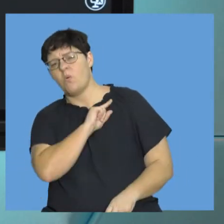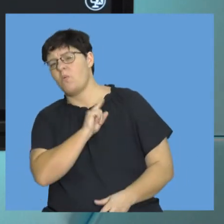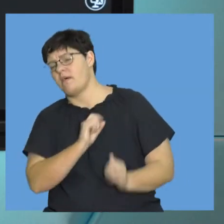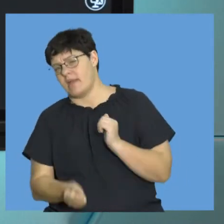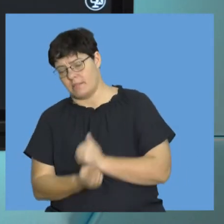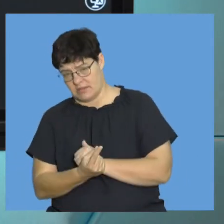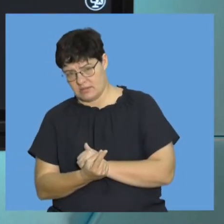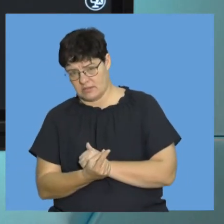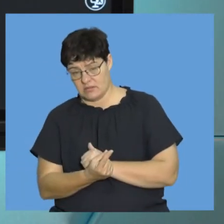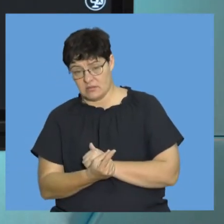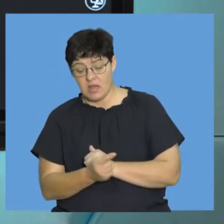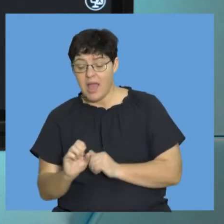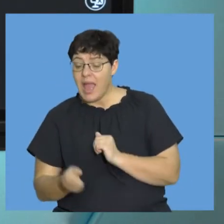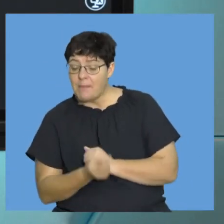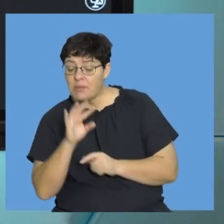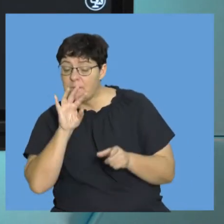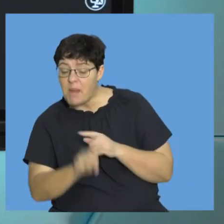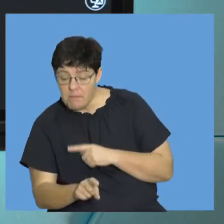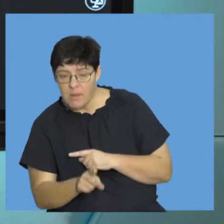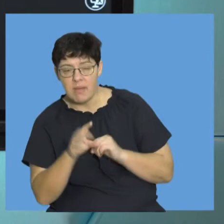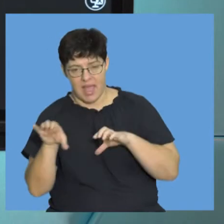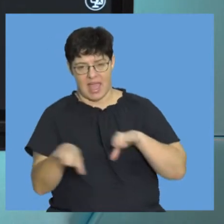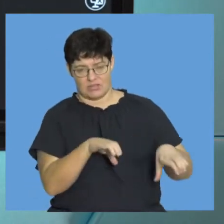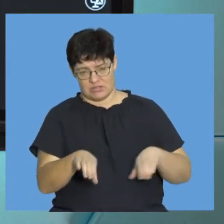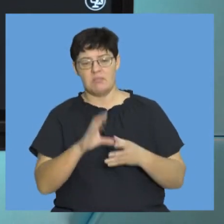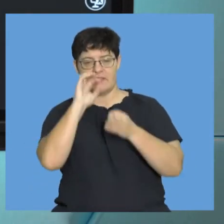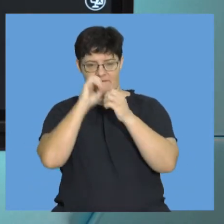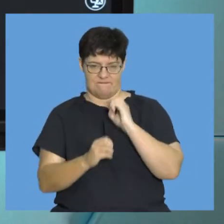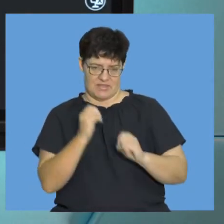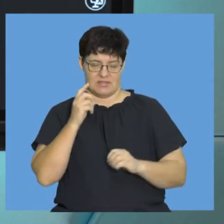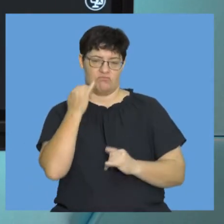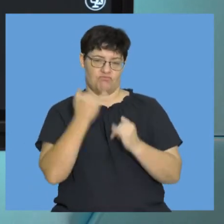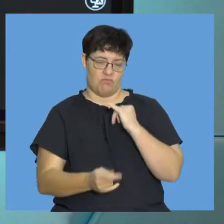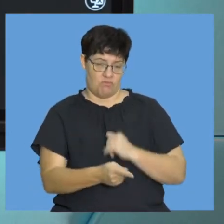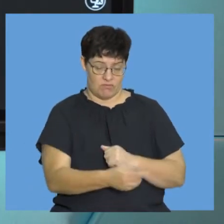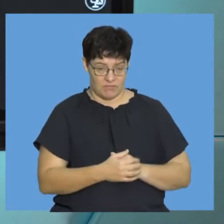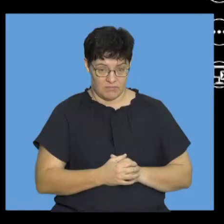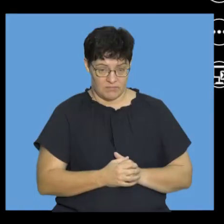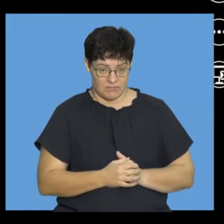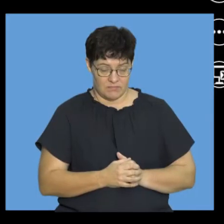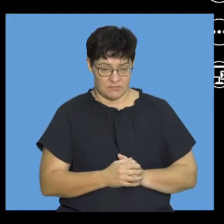looking into and it needs action to be taken to correct the wrong.